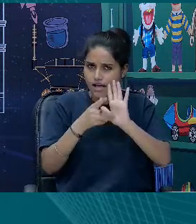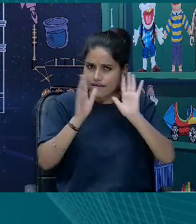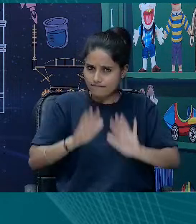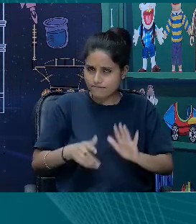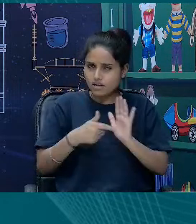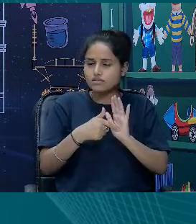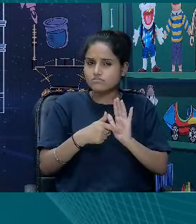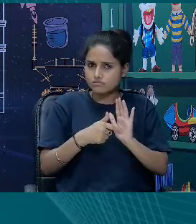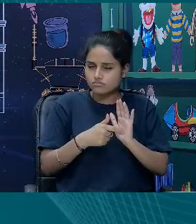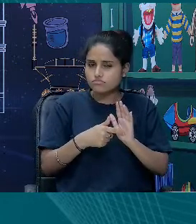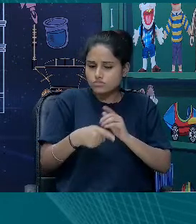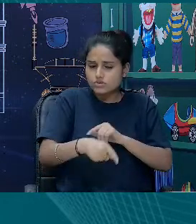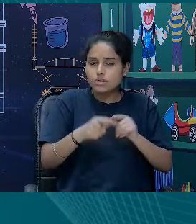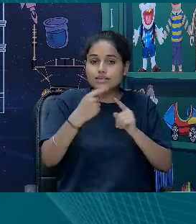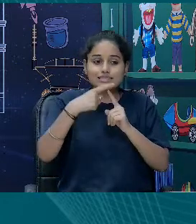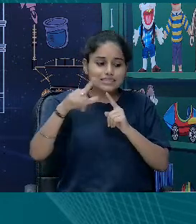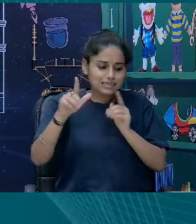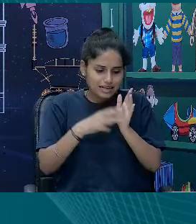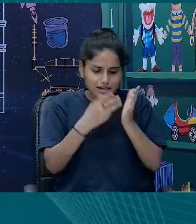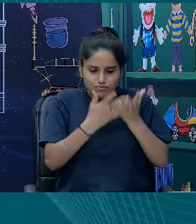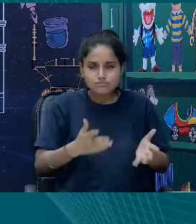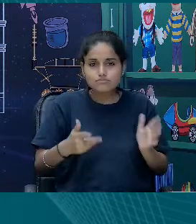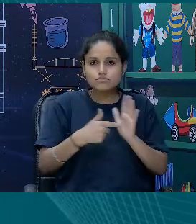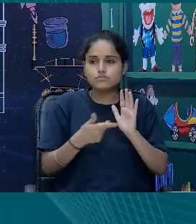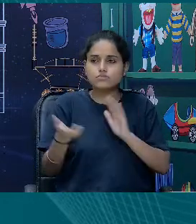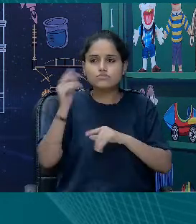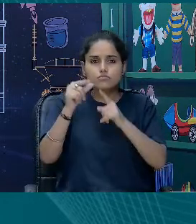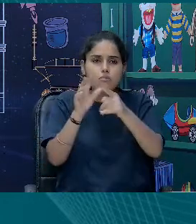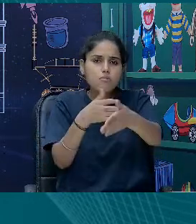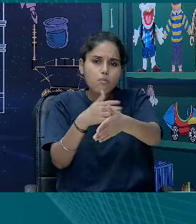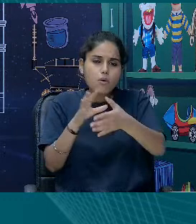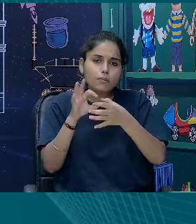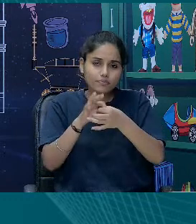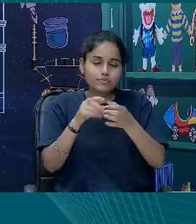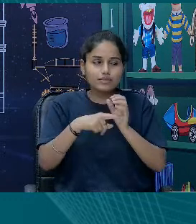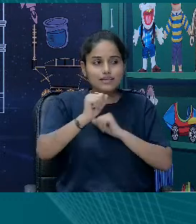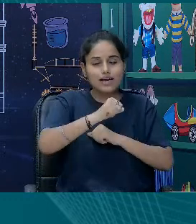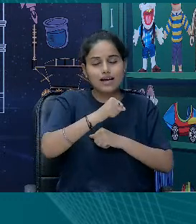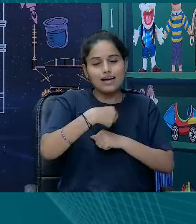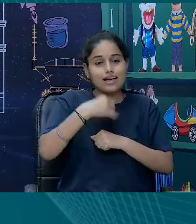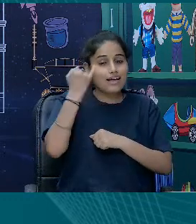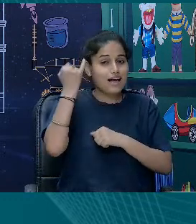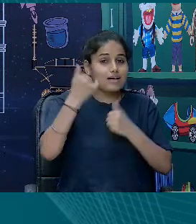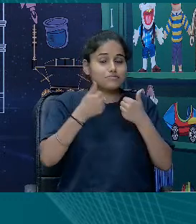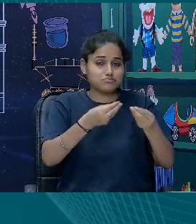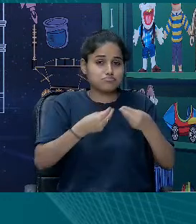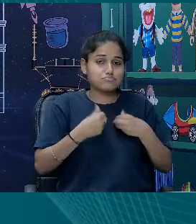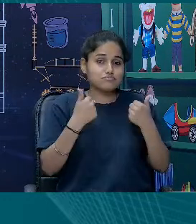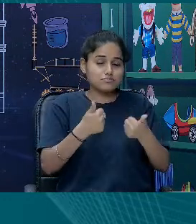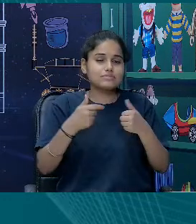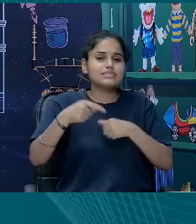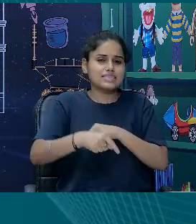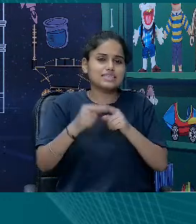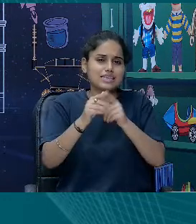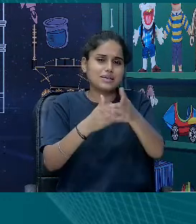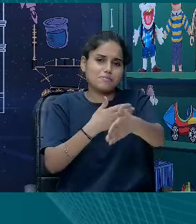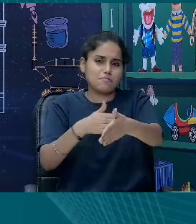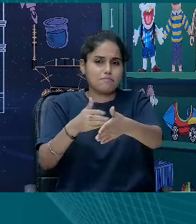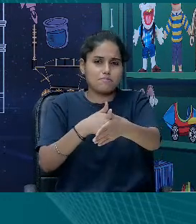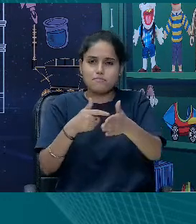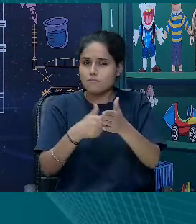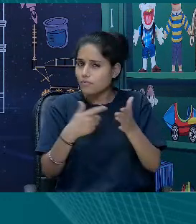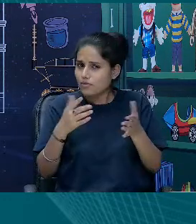in this session today. We have read the poem. Yeah, so you have got an idea, ma'am, that this poem is